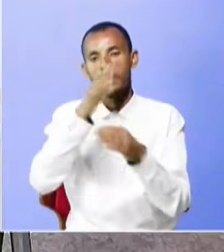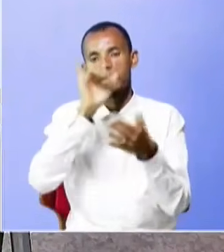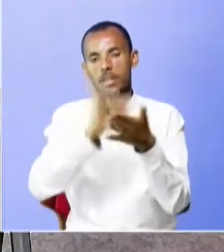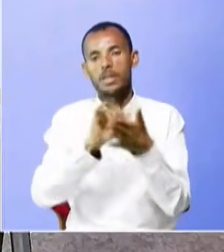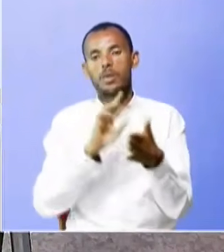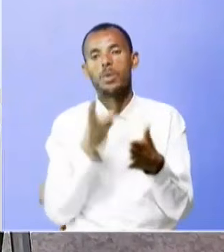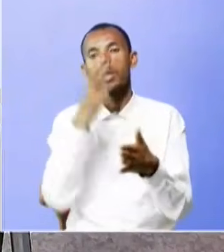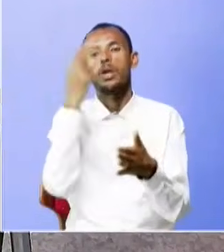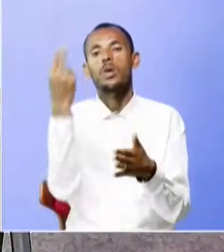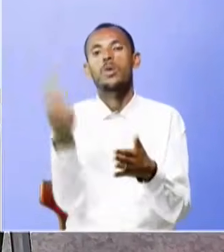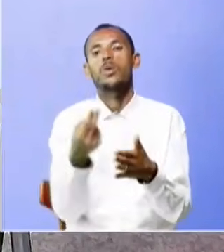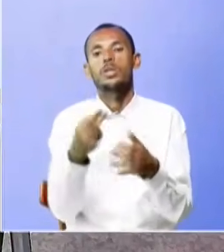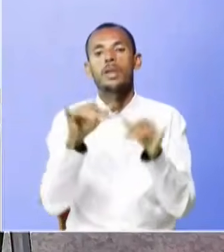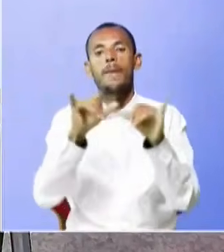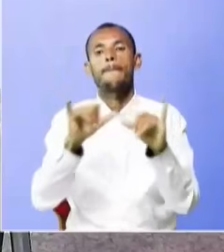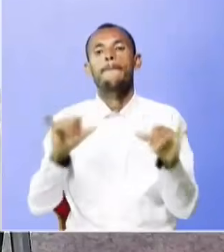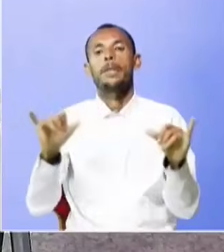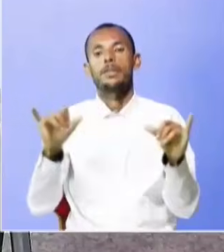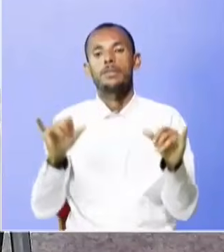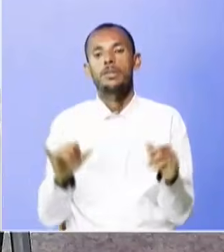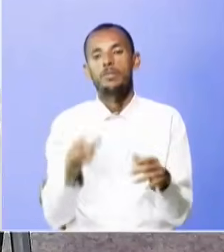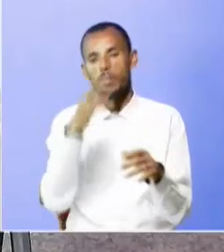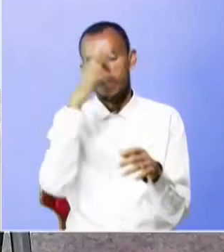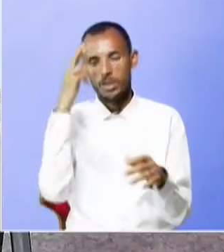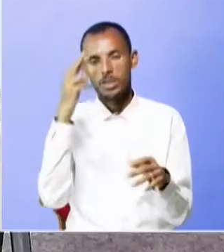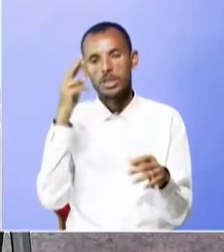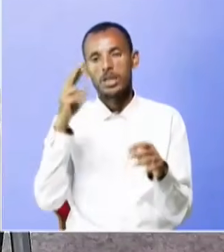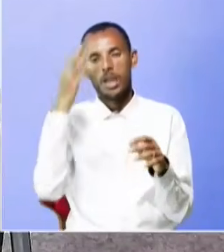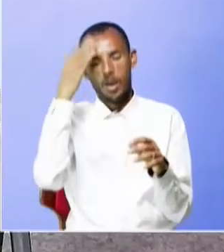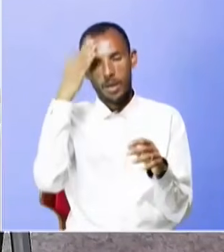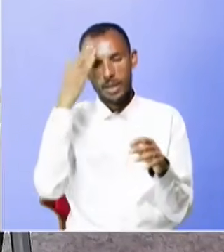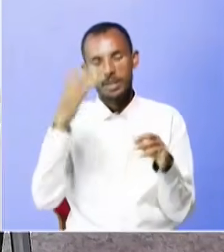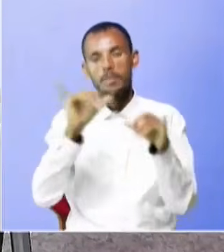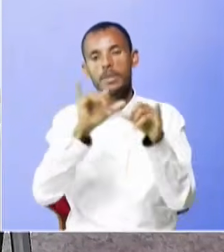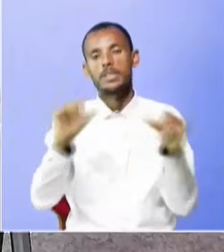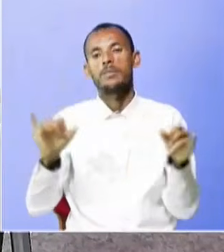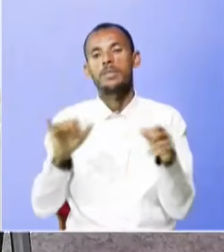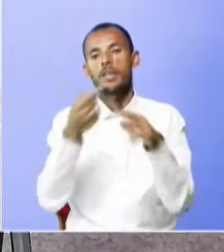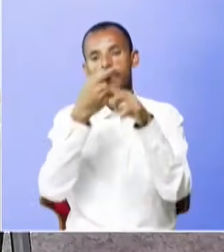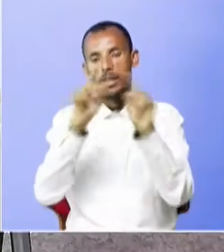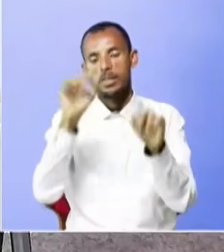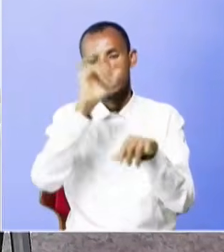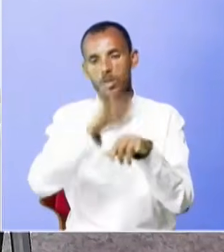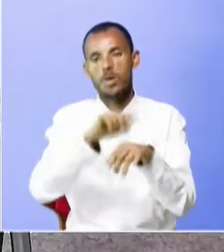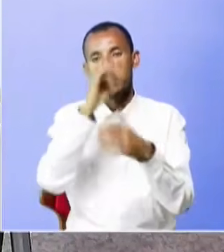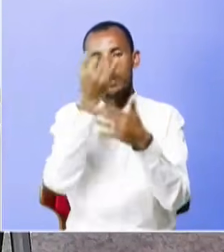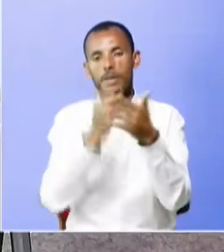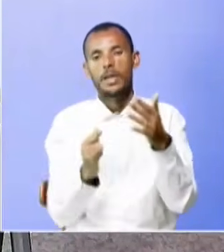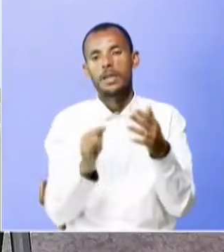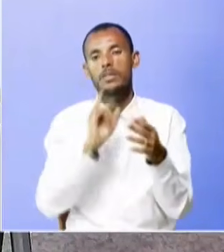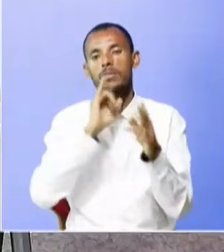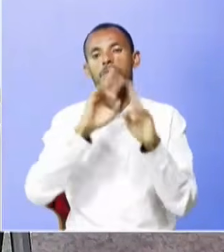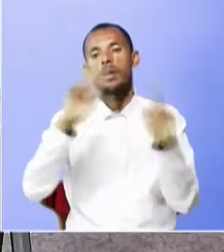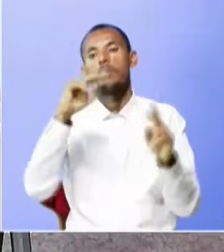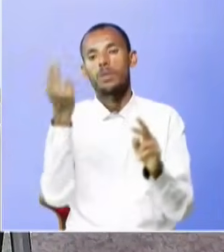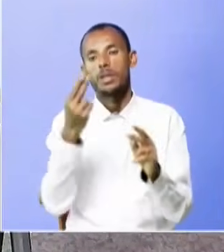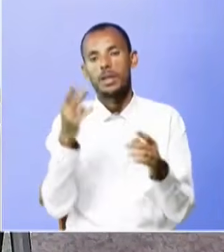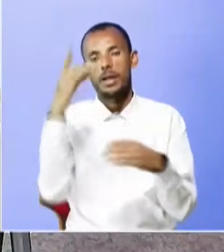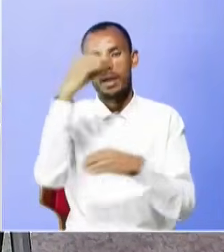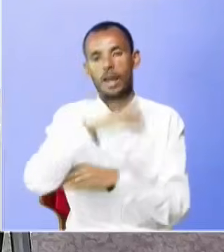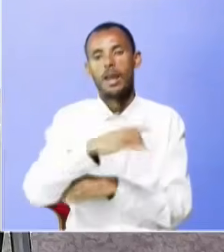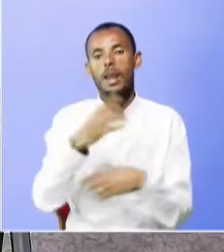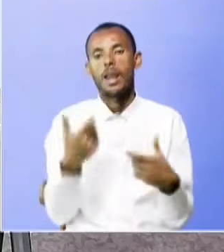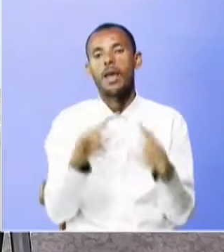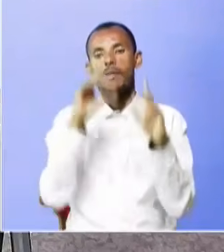to apply measurements. Because knowing the measurements of different solid figure is very important in our daily